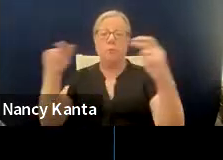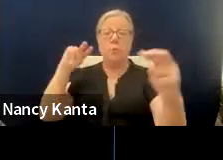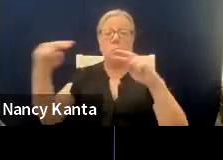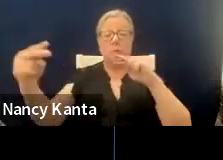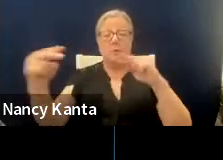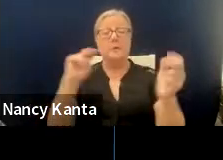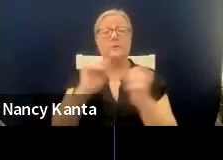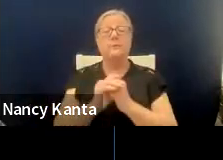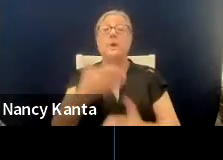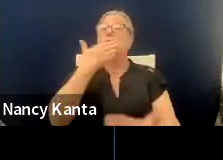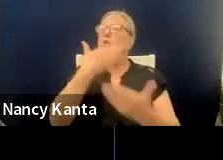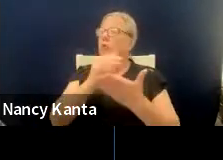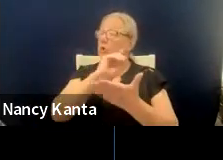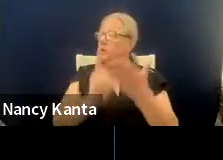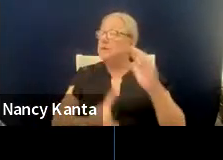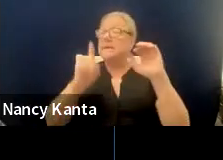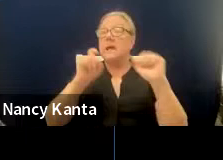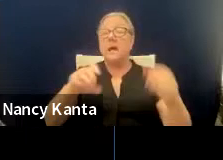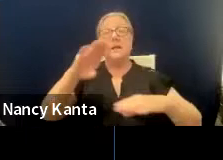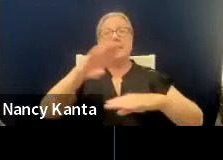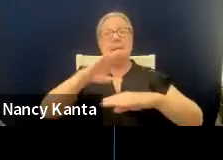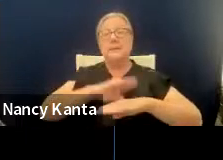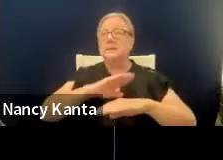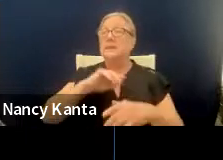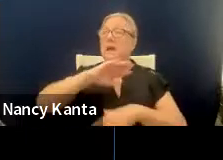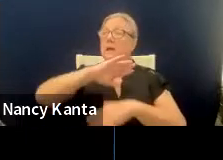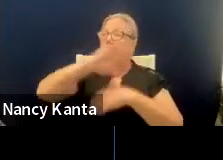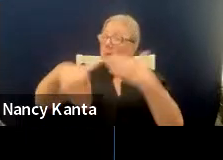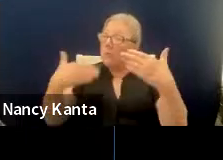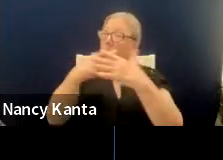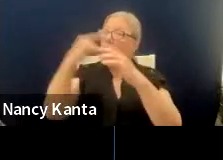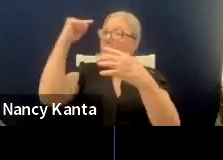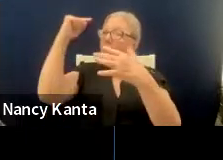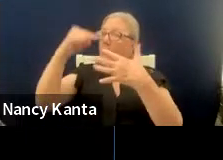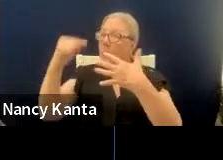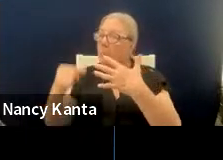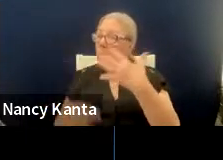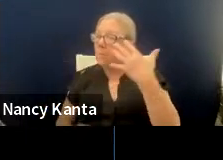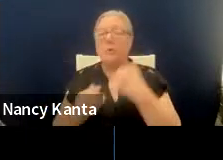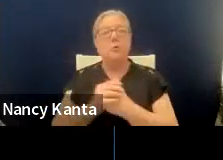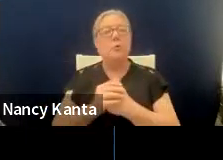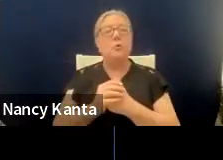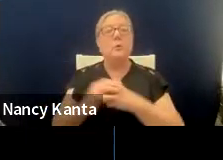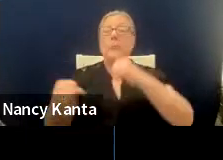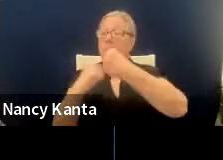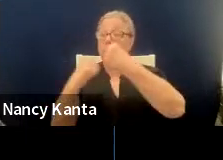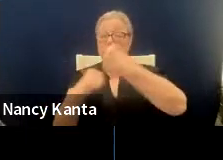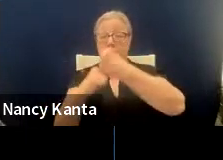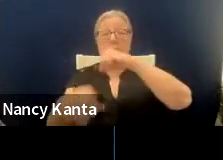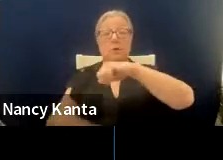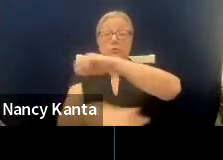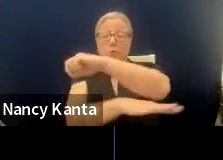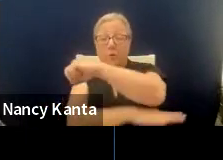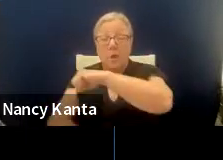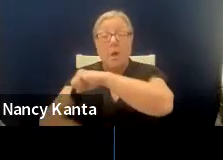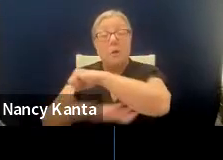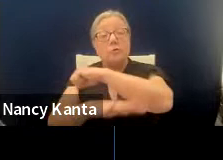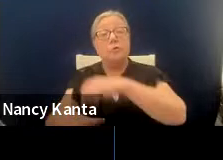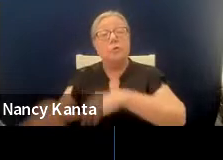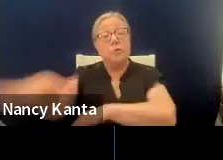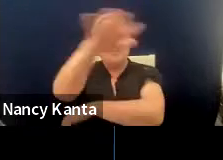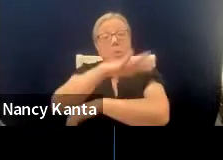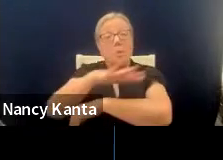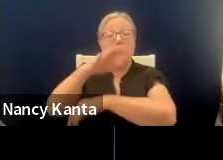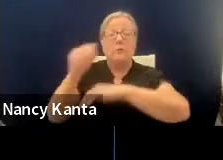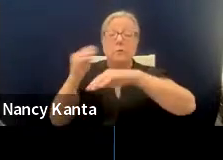to respond to all of this, whether they're on the bridge or the structures underneath, some very challenging spots on